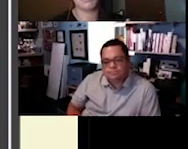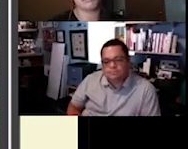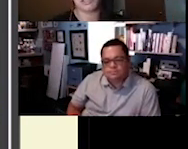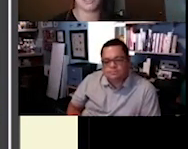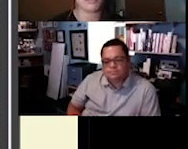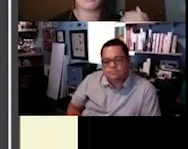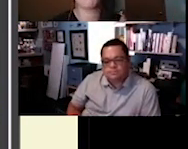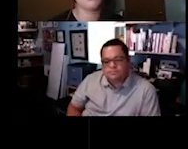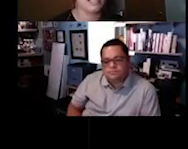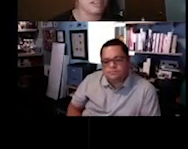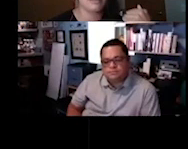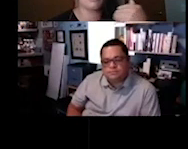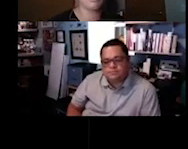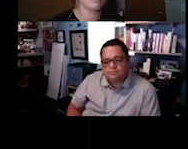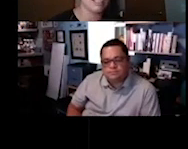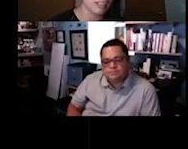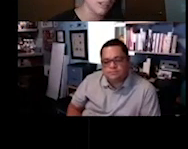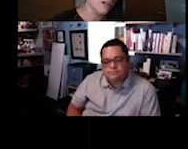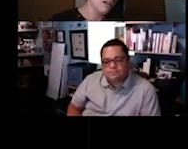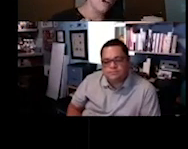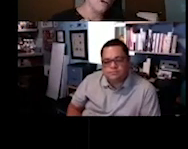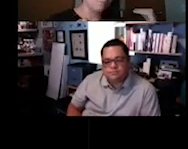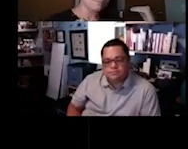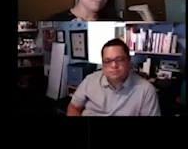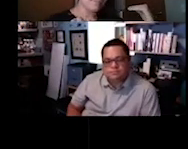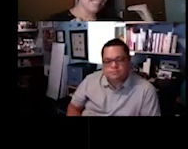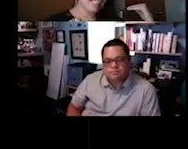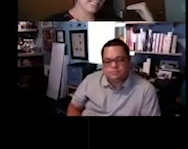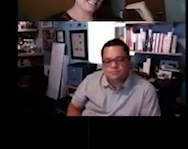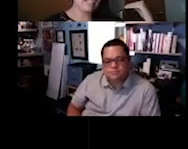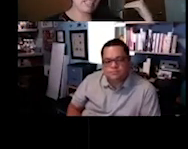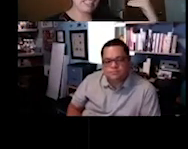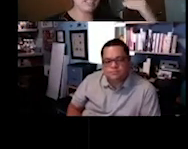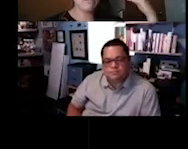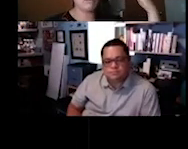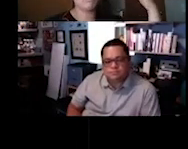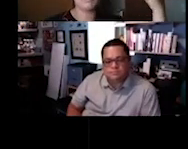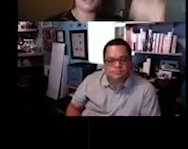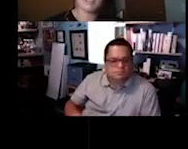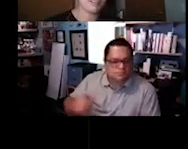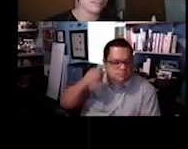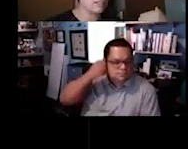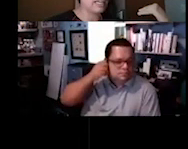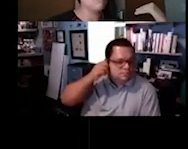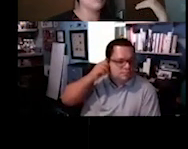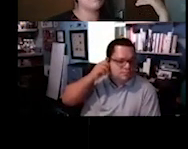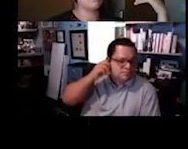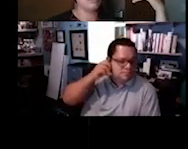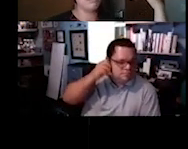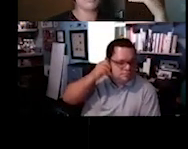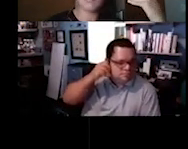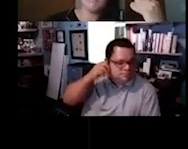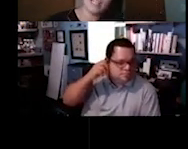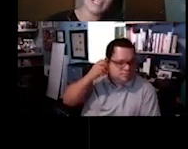in the FIFA World Cup, or the Seminole Nation, or the Lakota Nation? And to kind of give an idea of like, what were their jerseys look like? How would they,